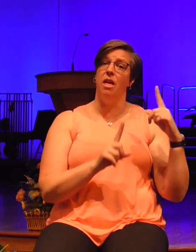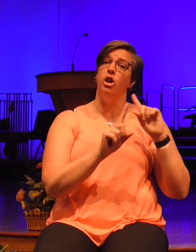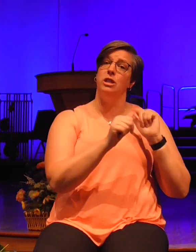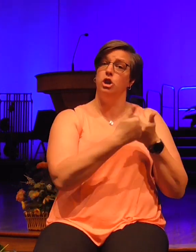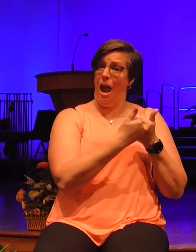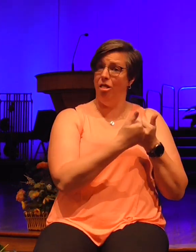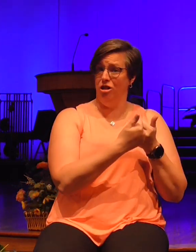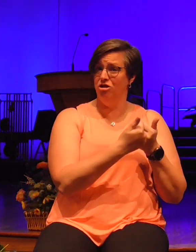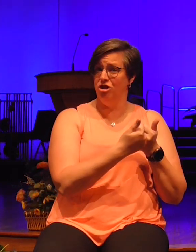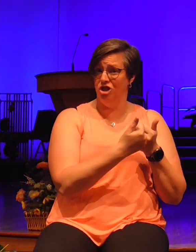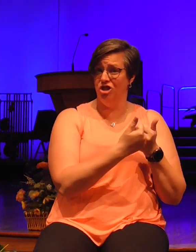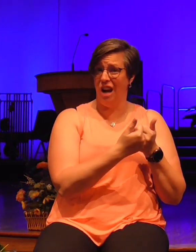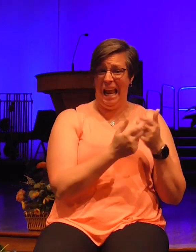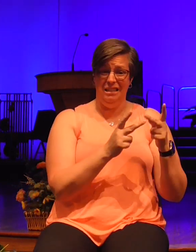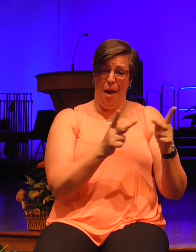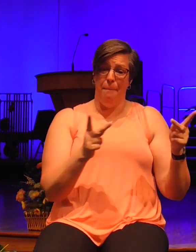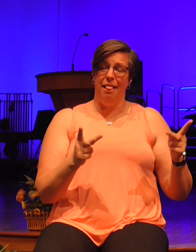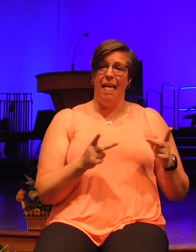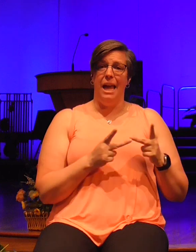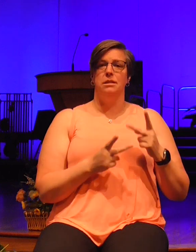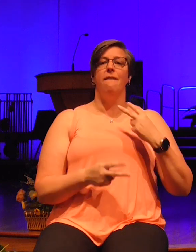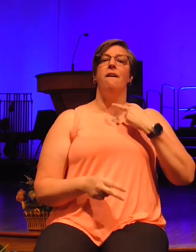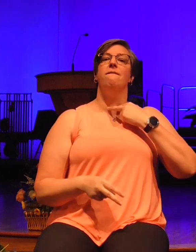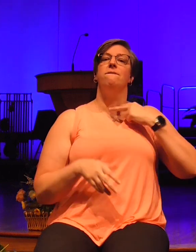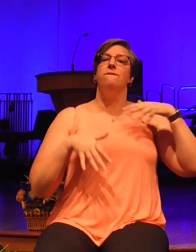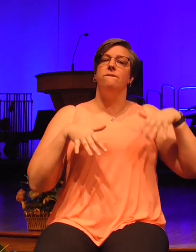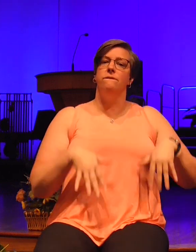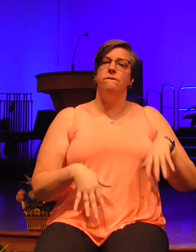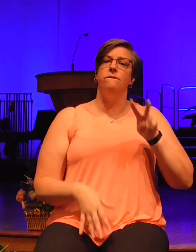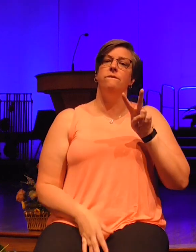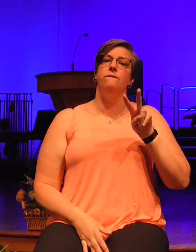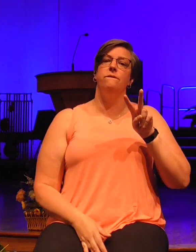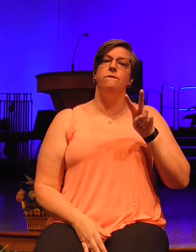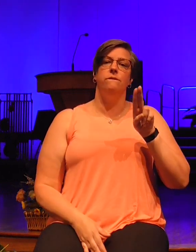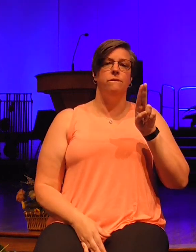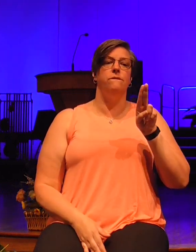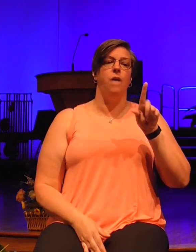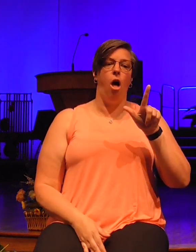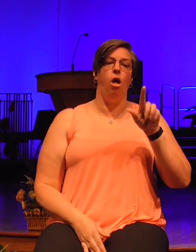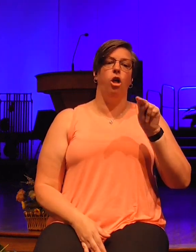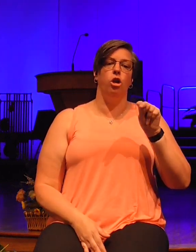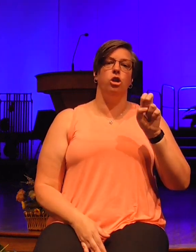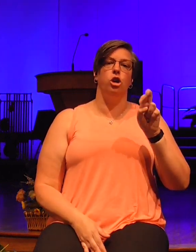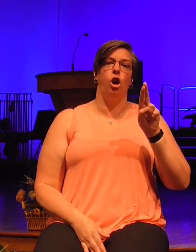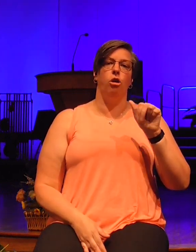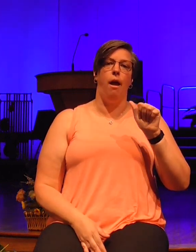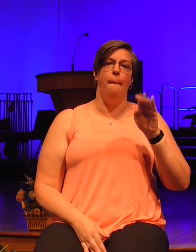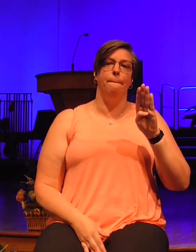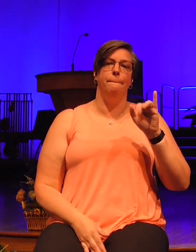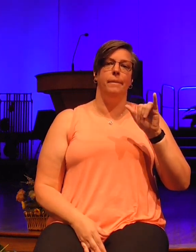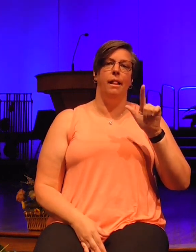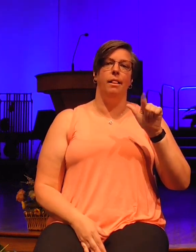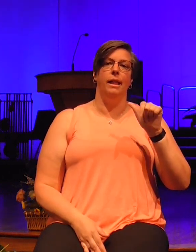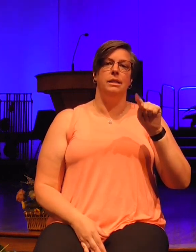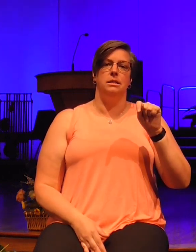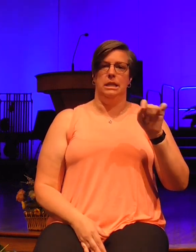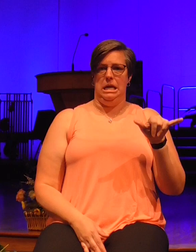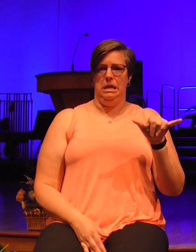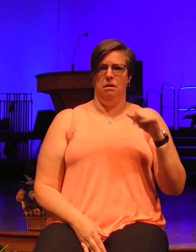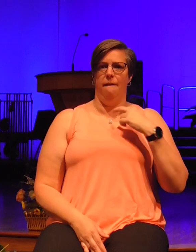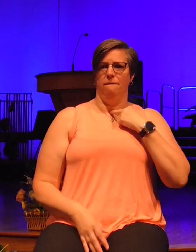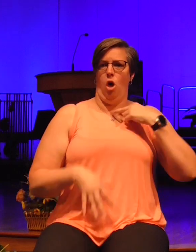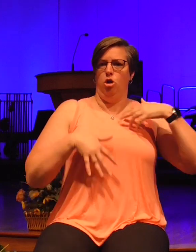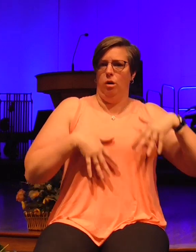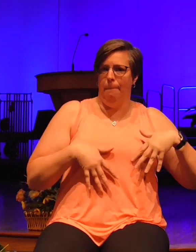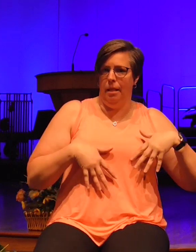It's a place of vulnerability. I think a lot of us think that when it comes to the problems and challenges of our